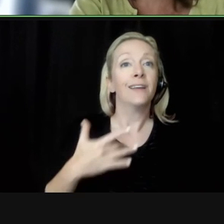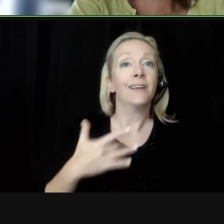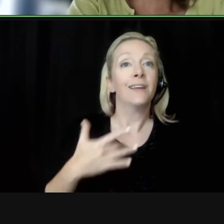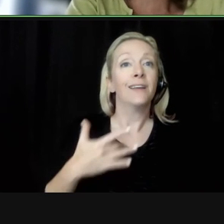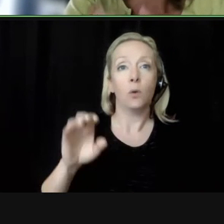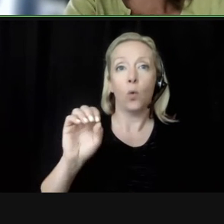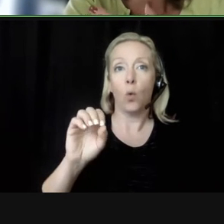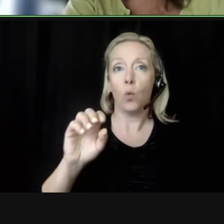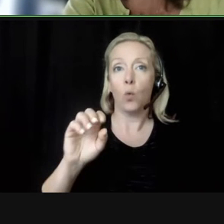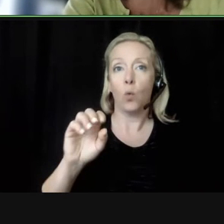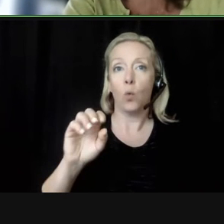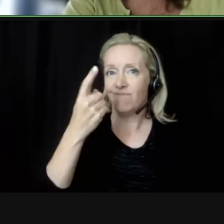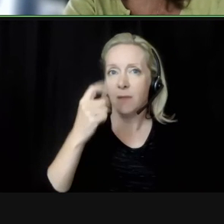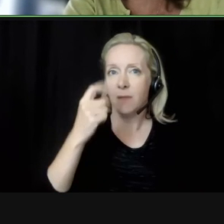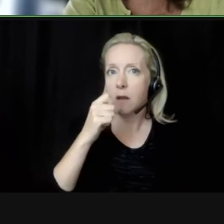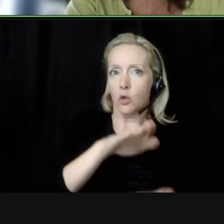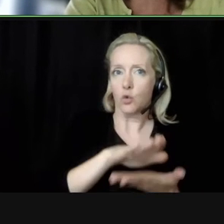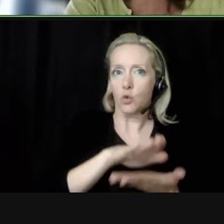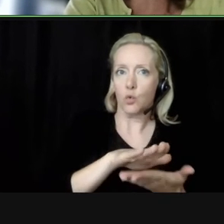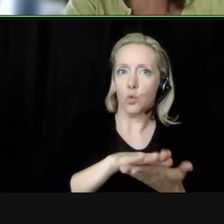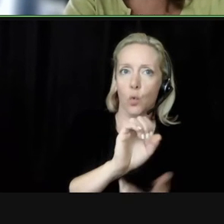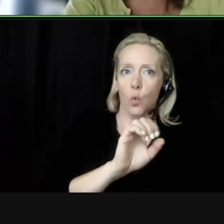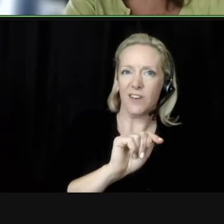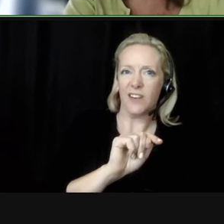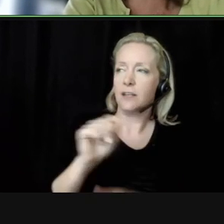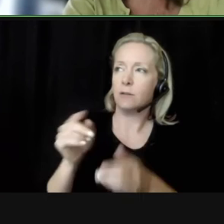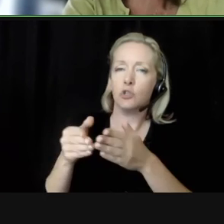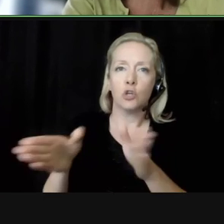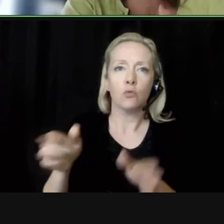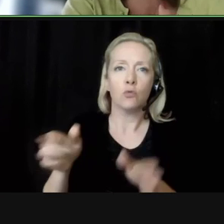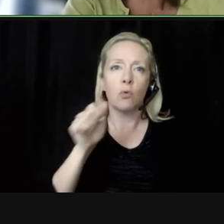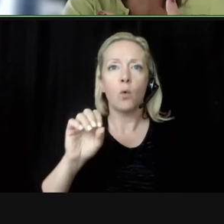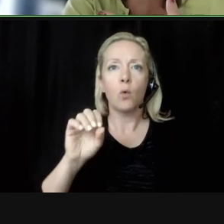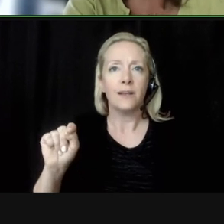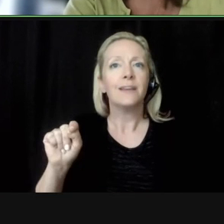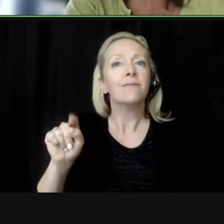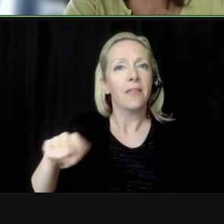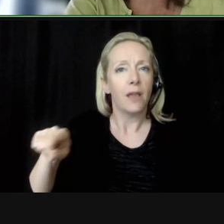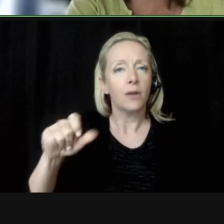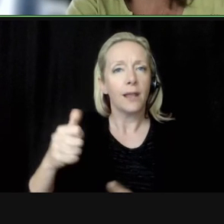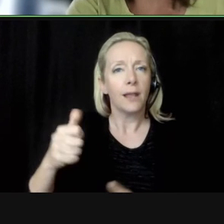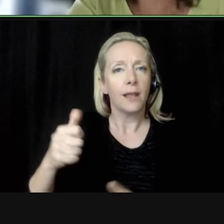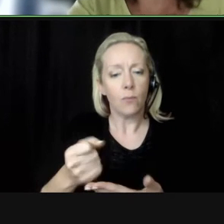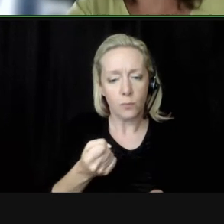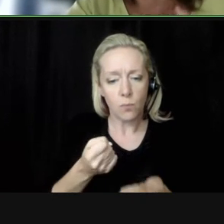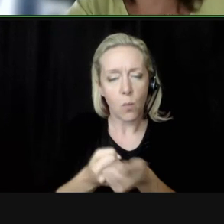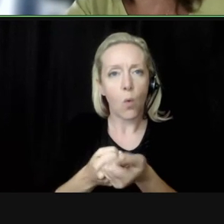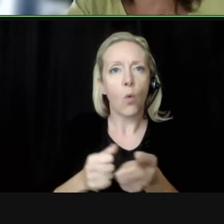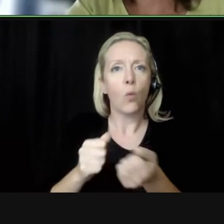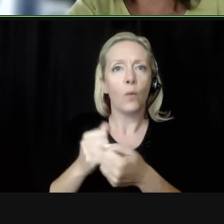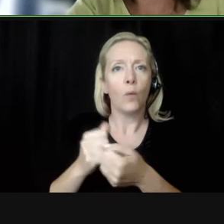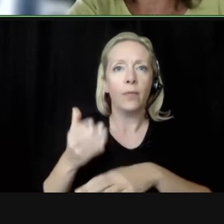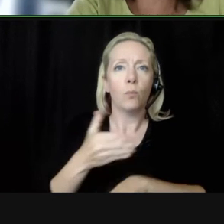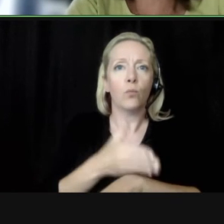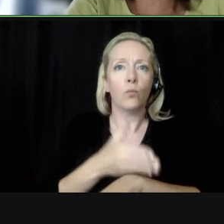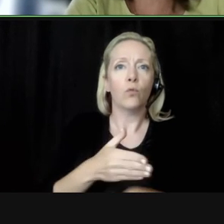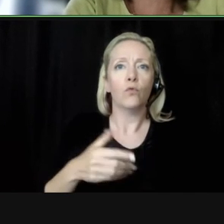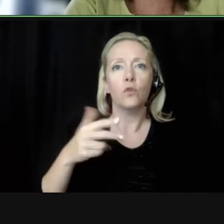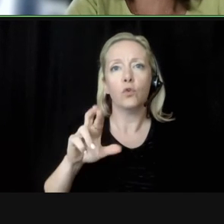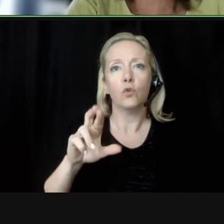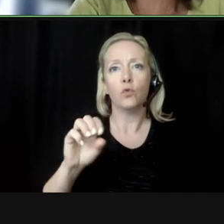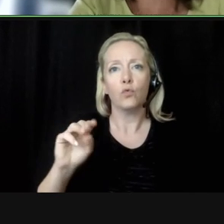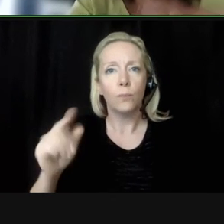grooming issues or anything that is related to sensory. They can work on a sensory diet and to help you